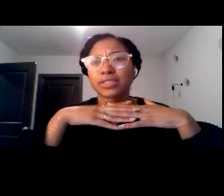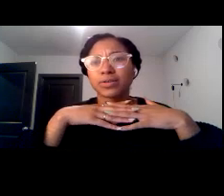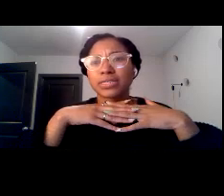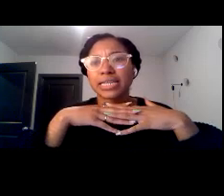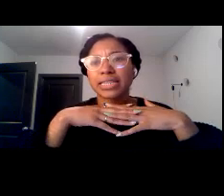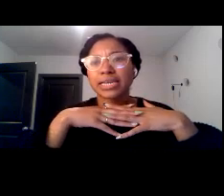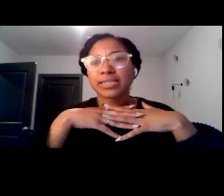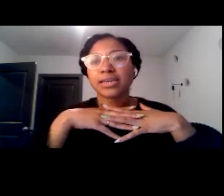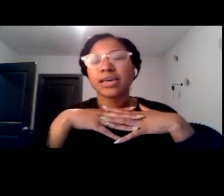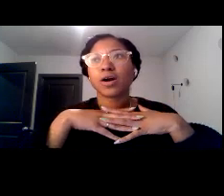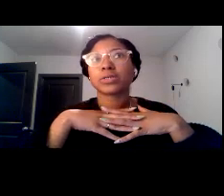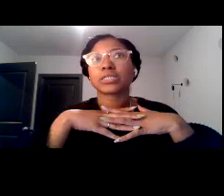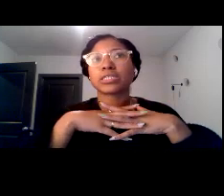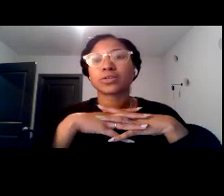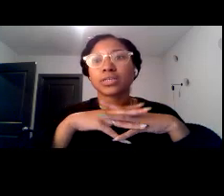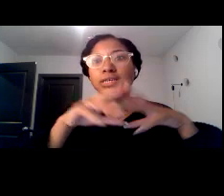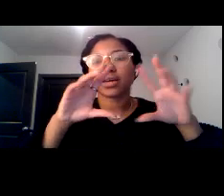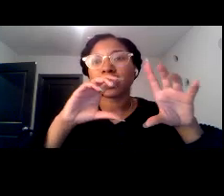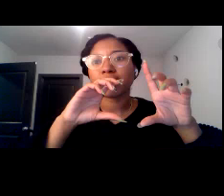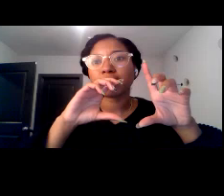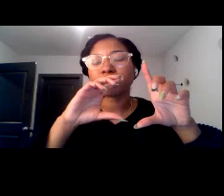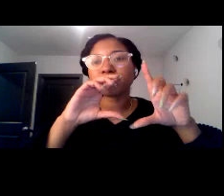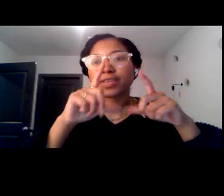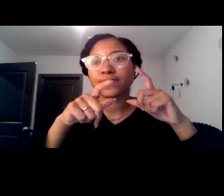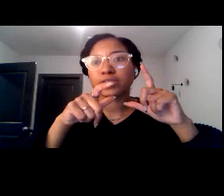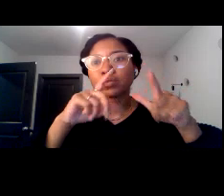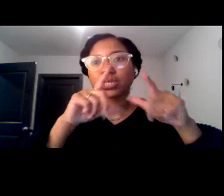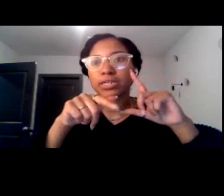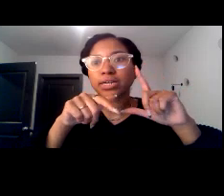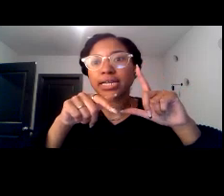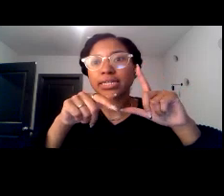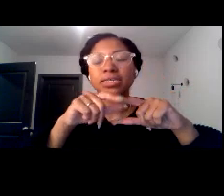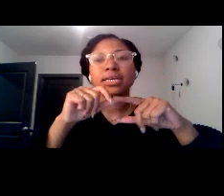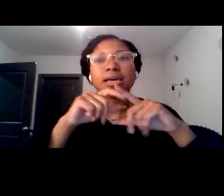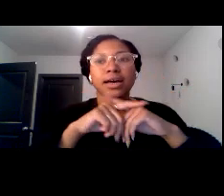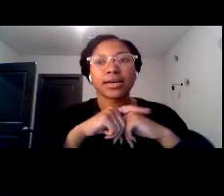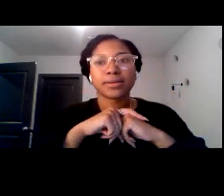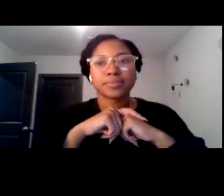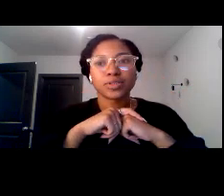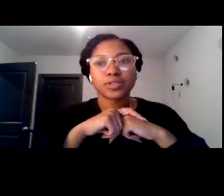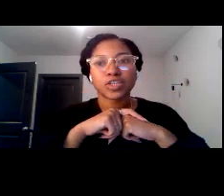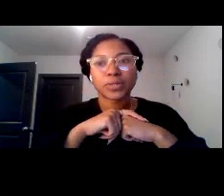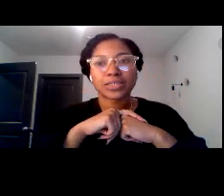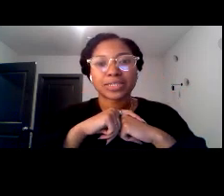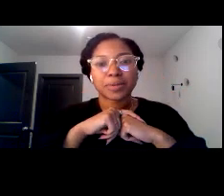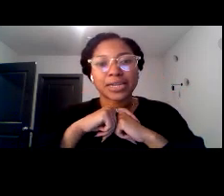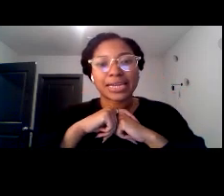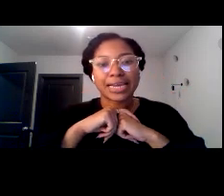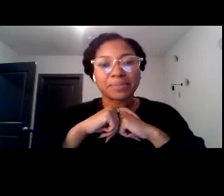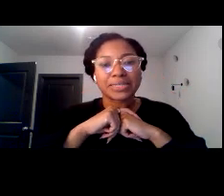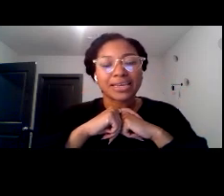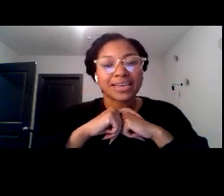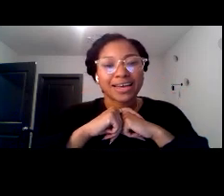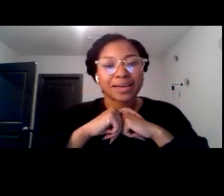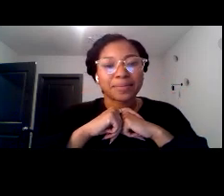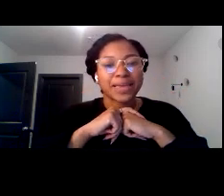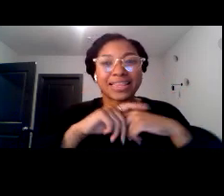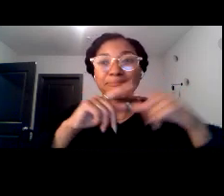have a 6:30 deadline or 6:30 fiscal year end to touch base on some audit